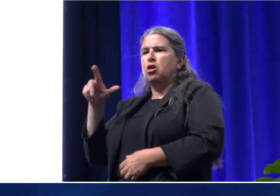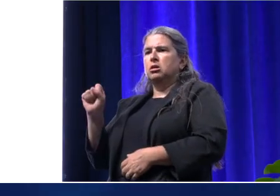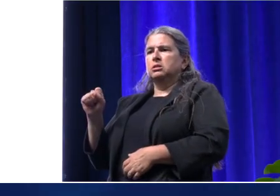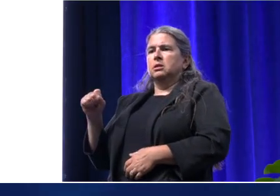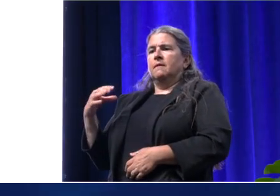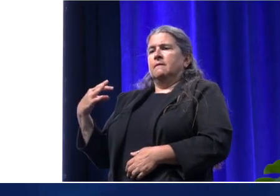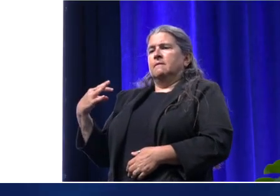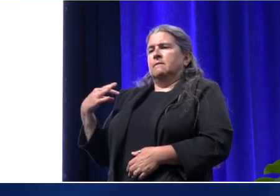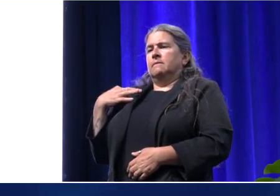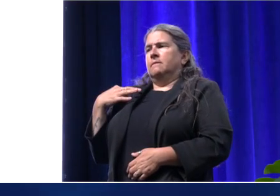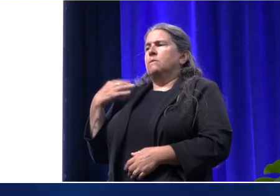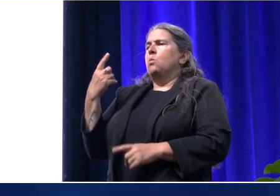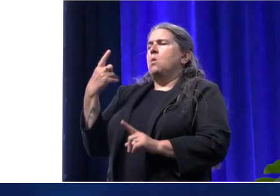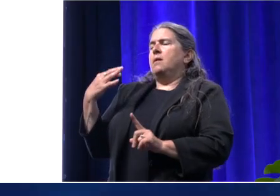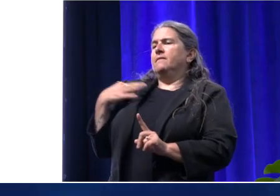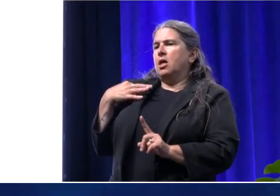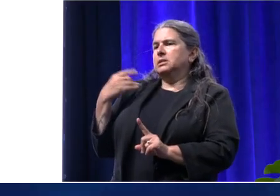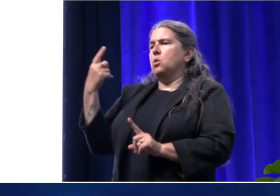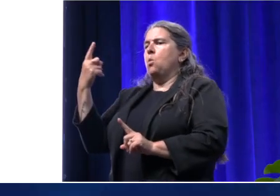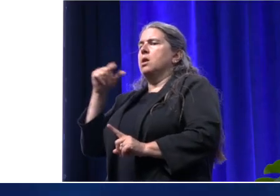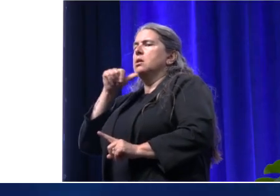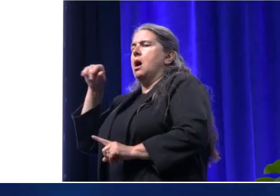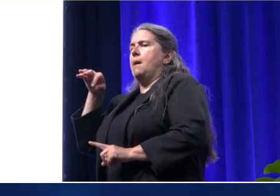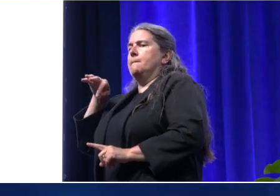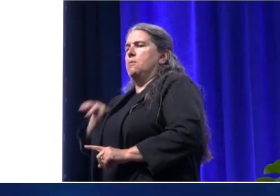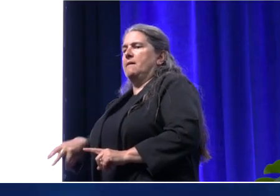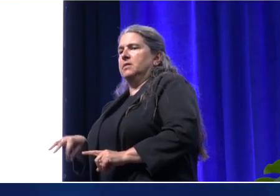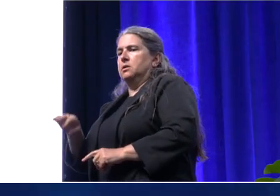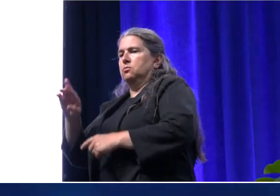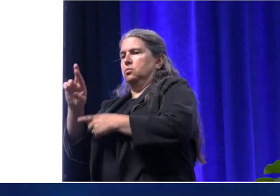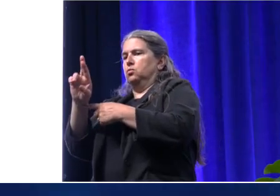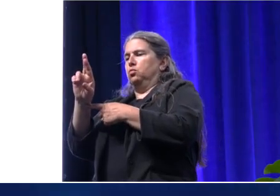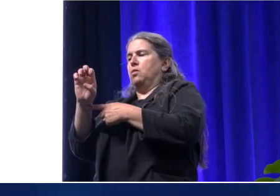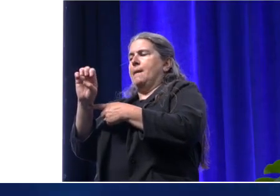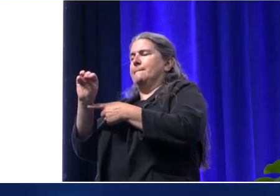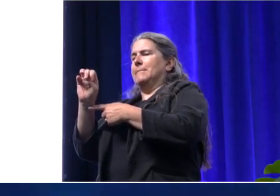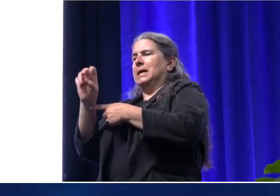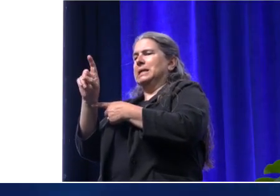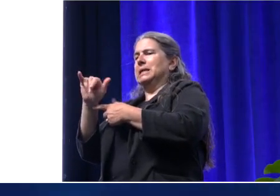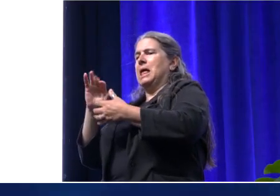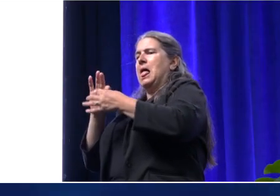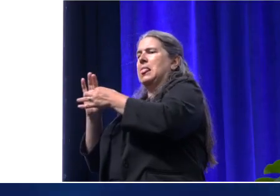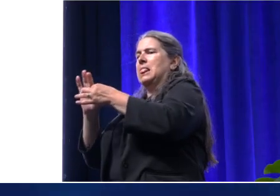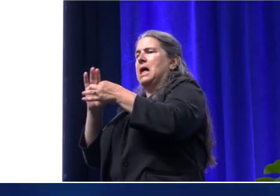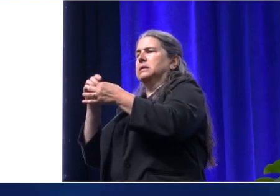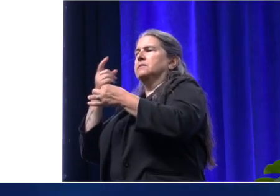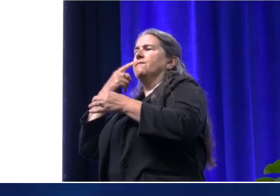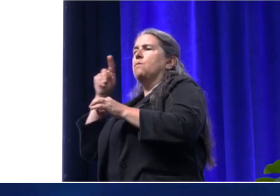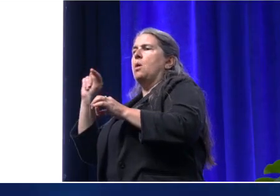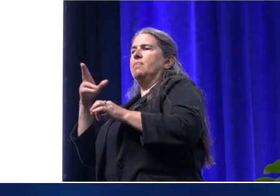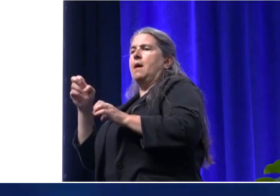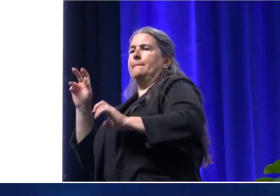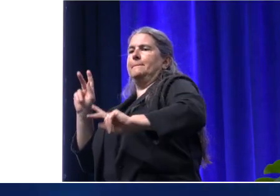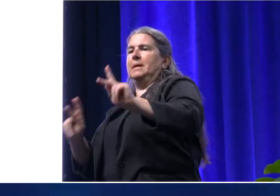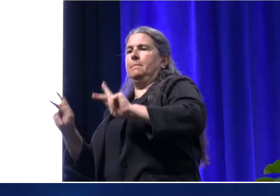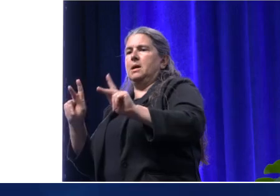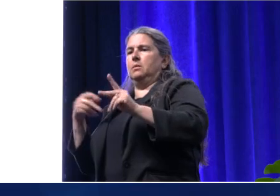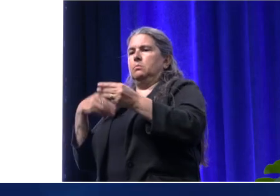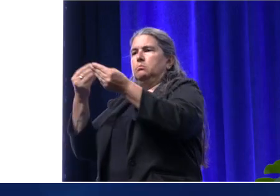nonprofit, and we provide naloxone free and at cost in bulk to harm reduction programs.